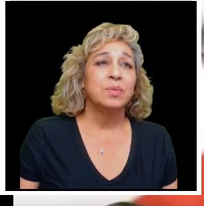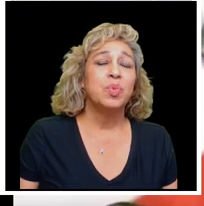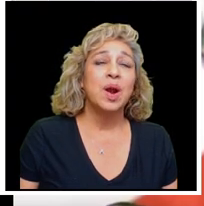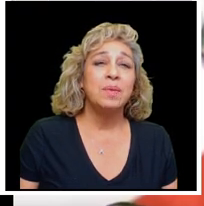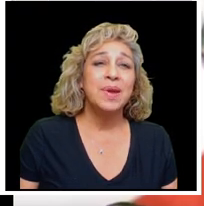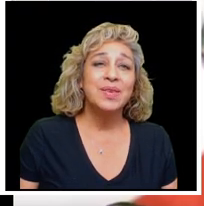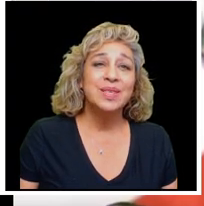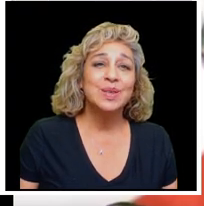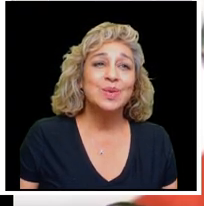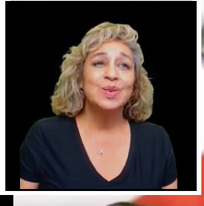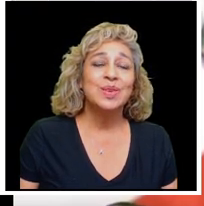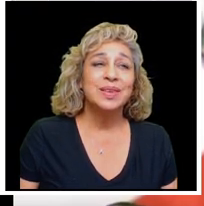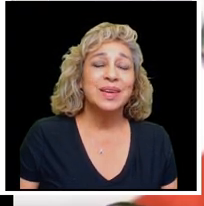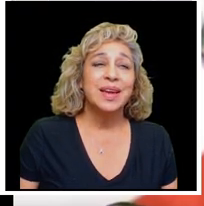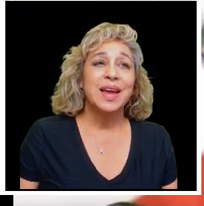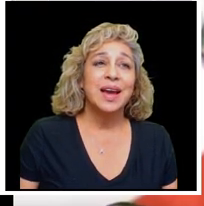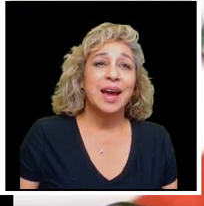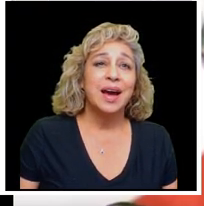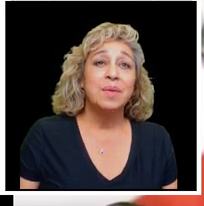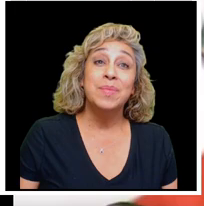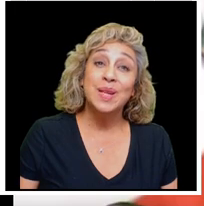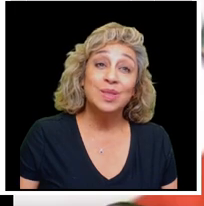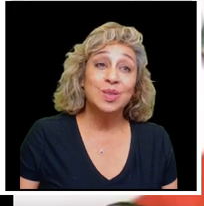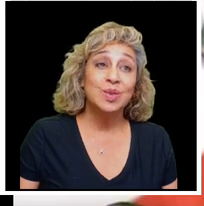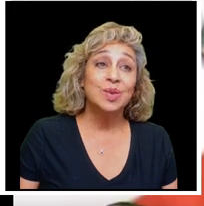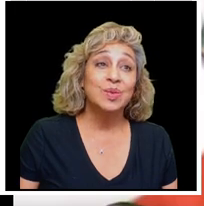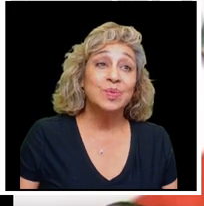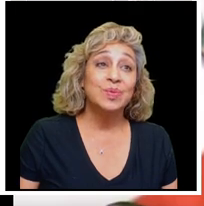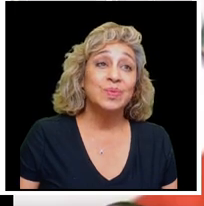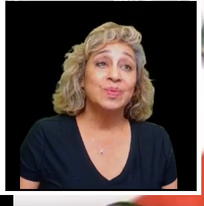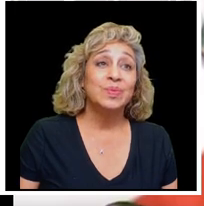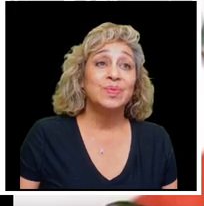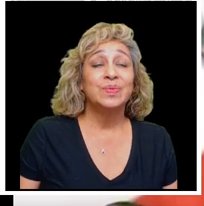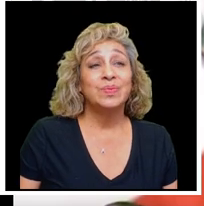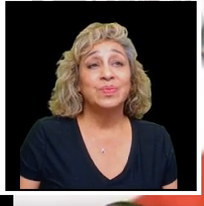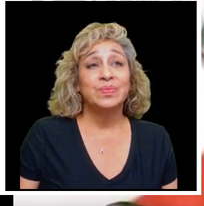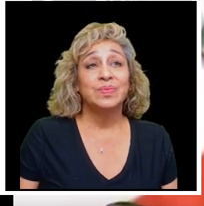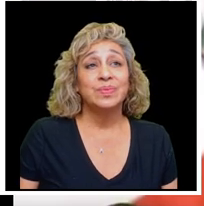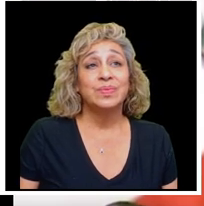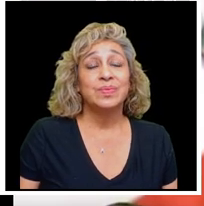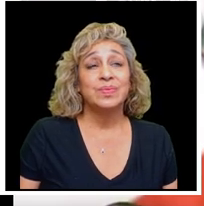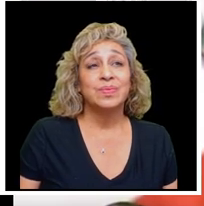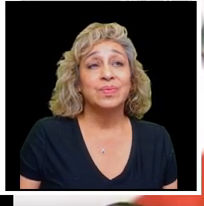primary school middle school and